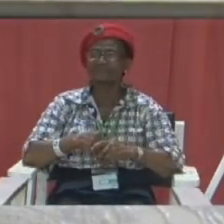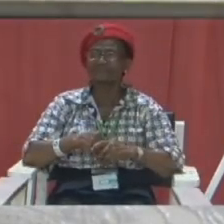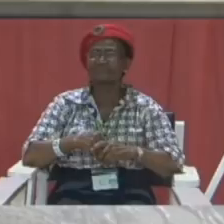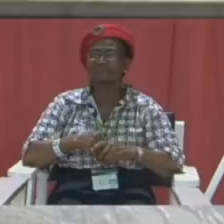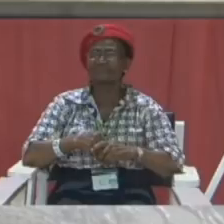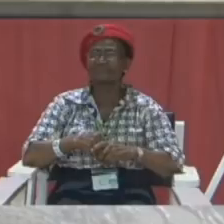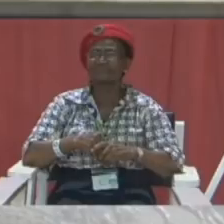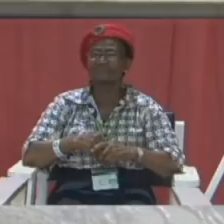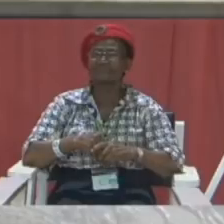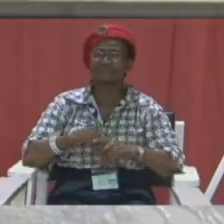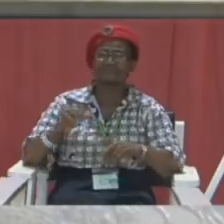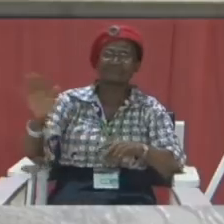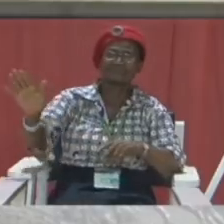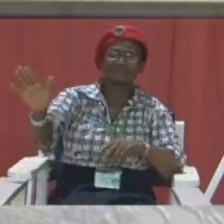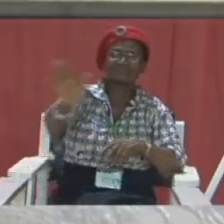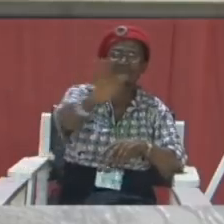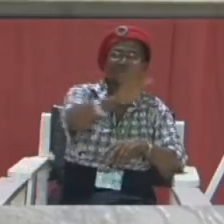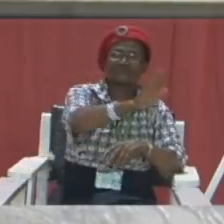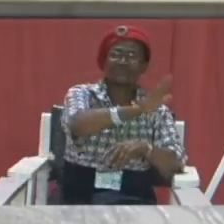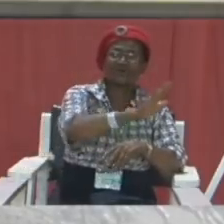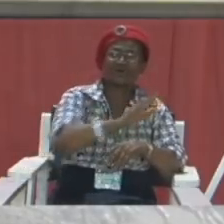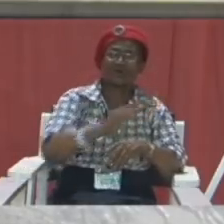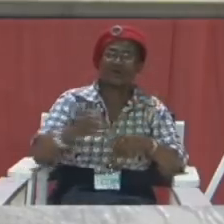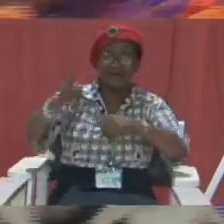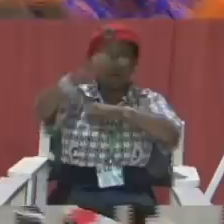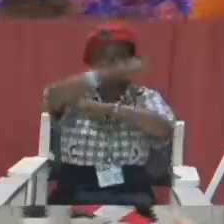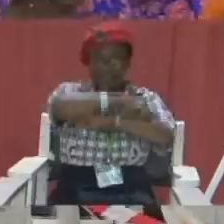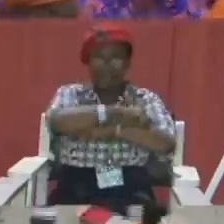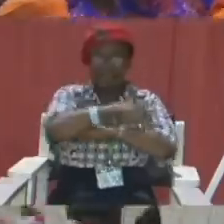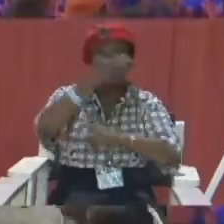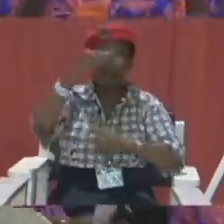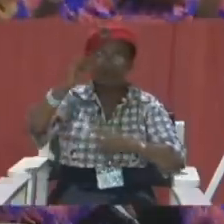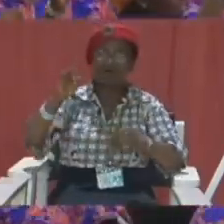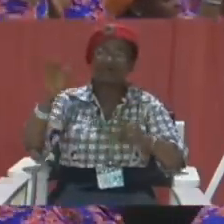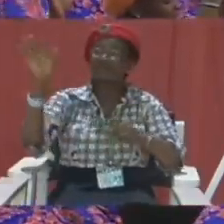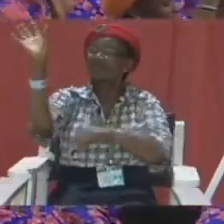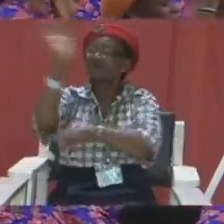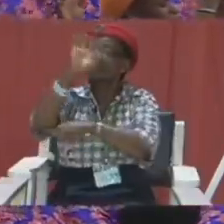Your days of wilderness are over. Amen.